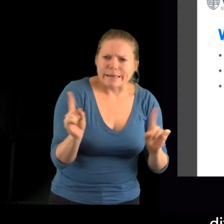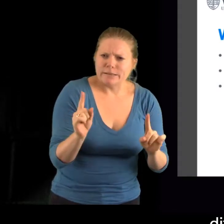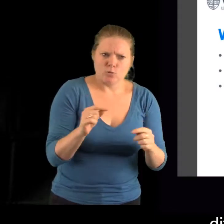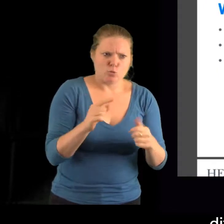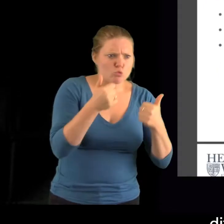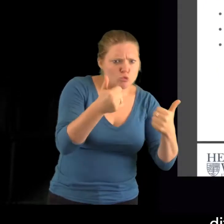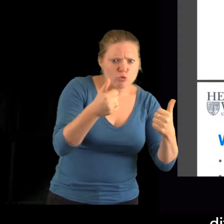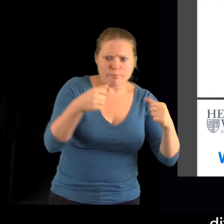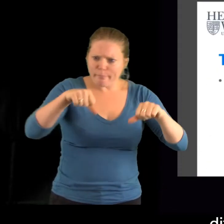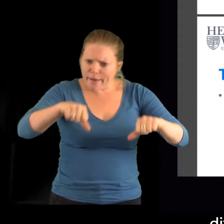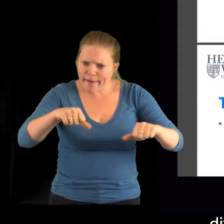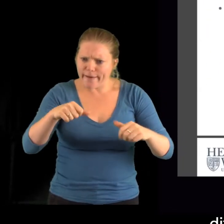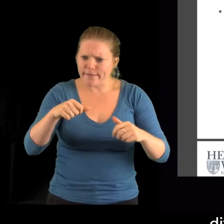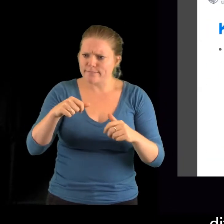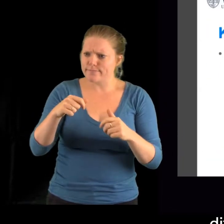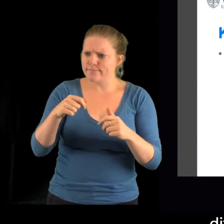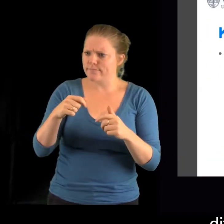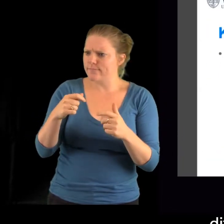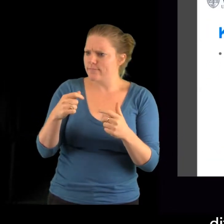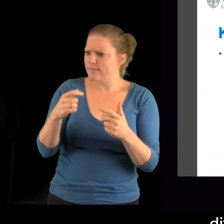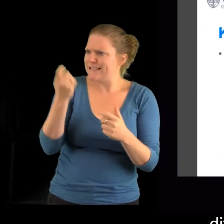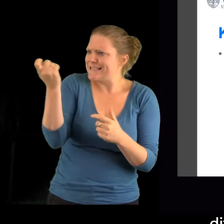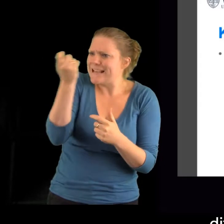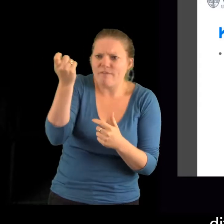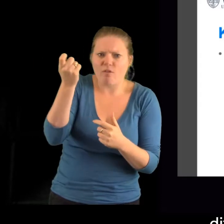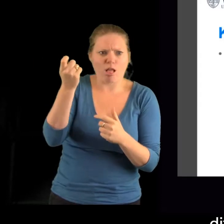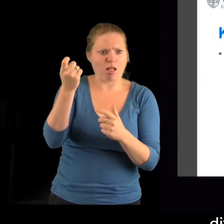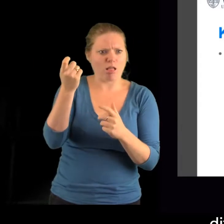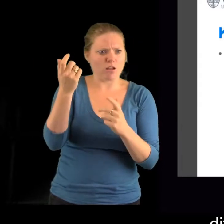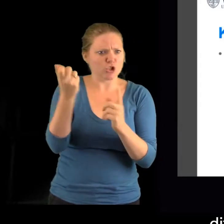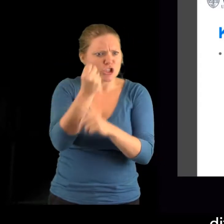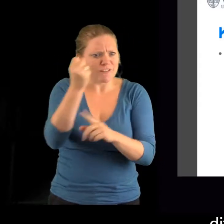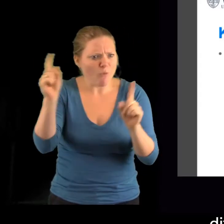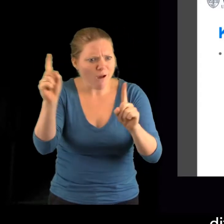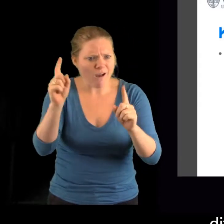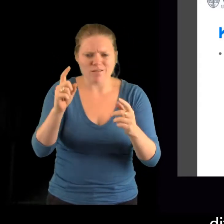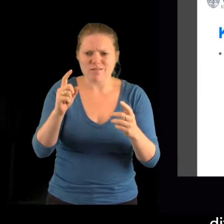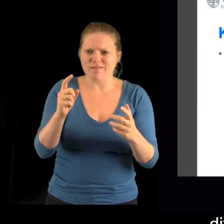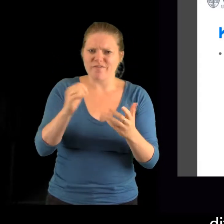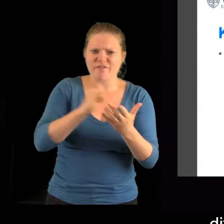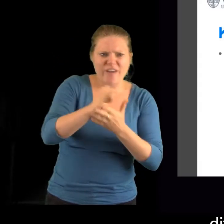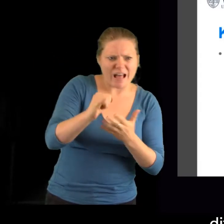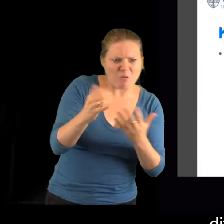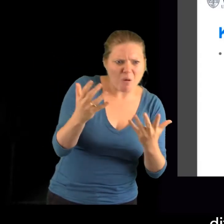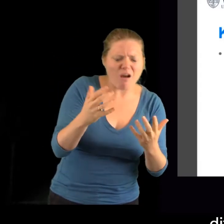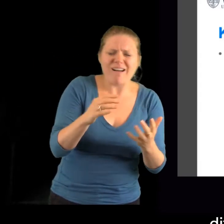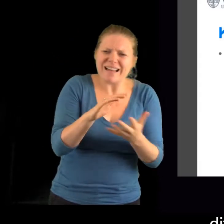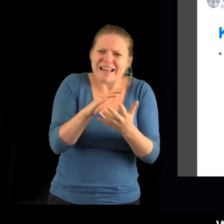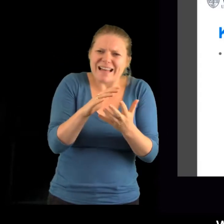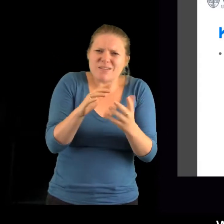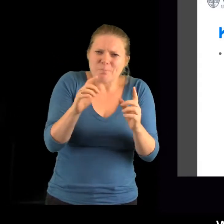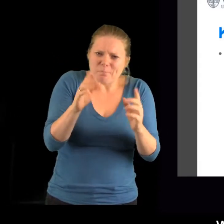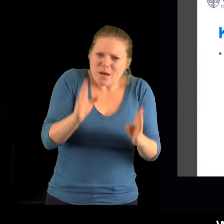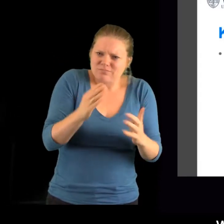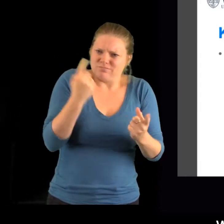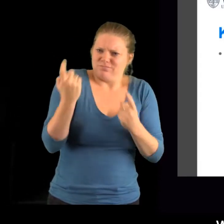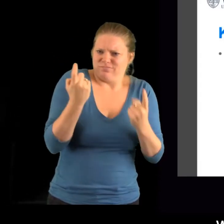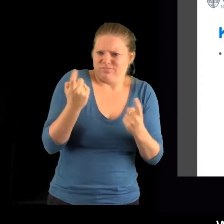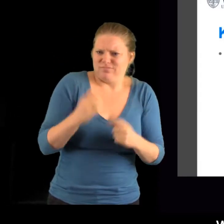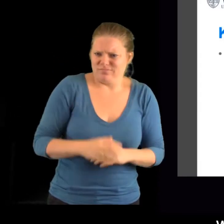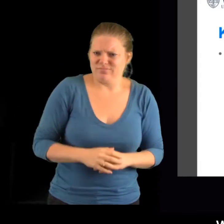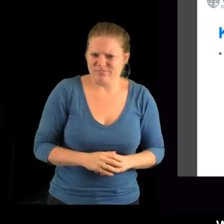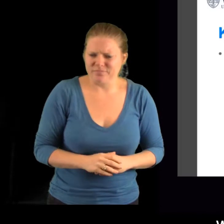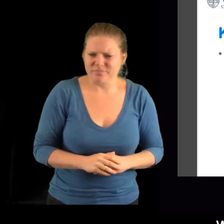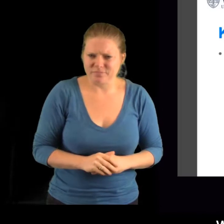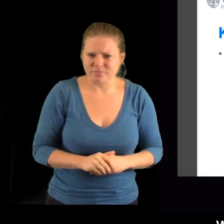into, going back to the knowing. So in these situations, I know that this works. I know to do